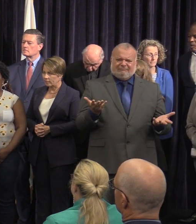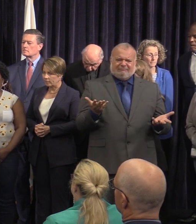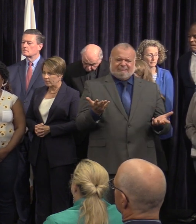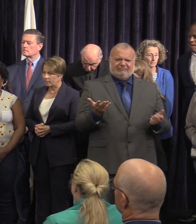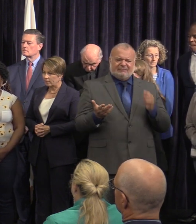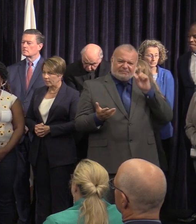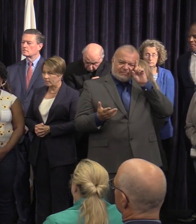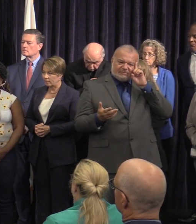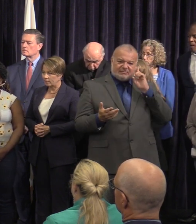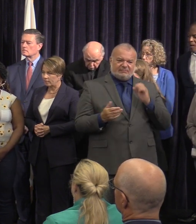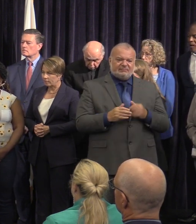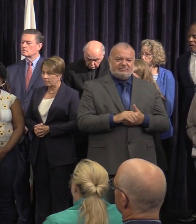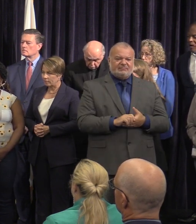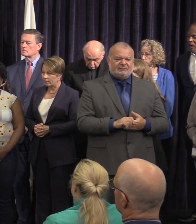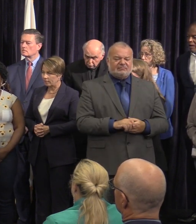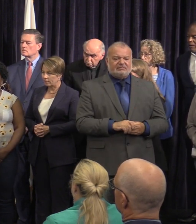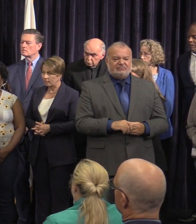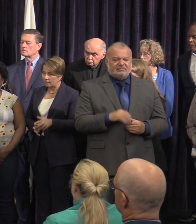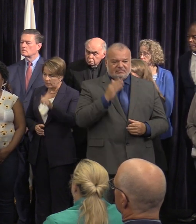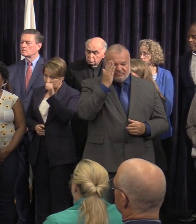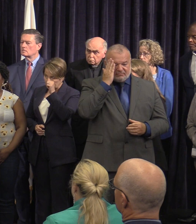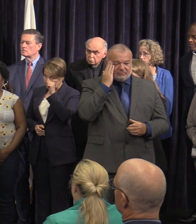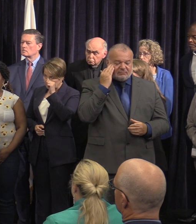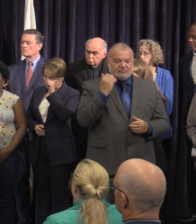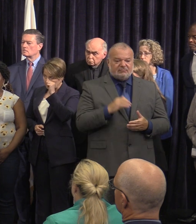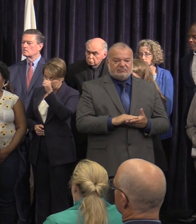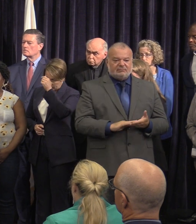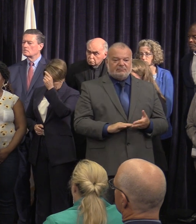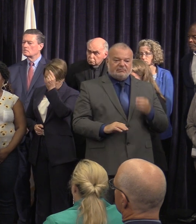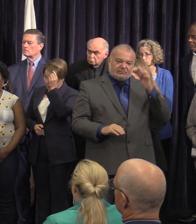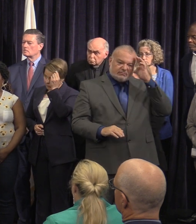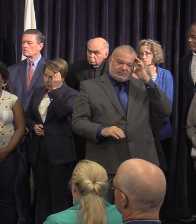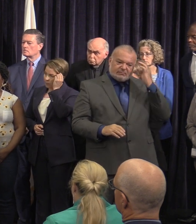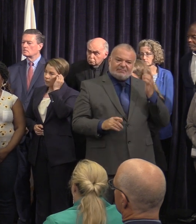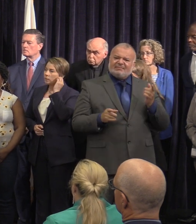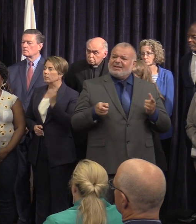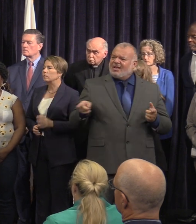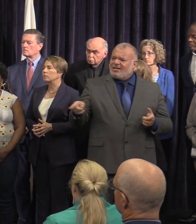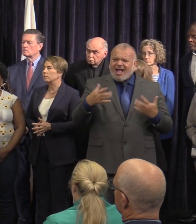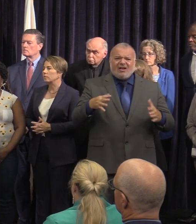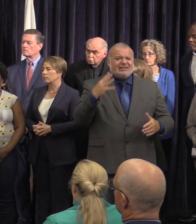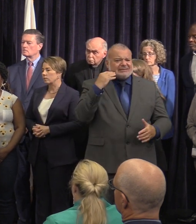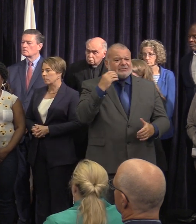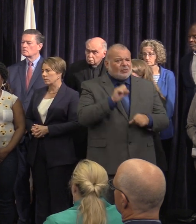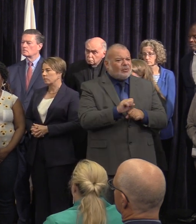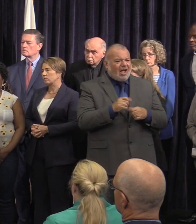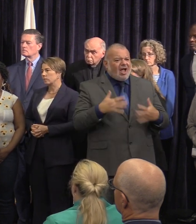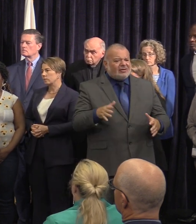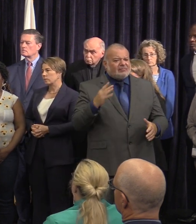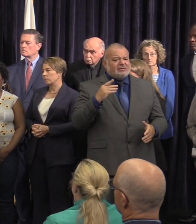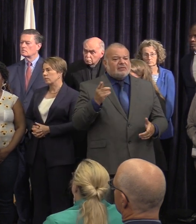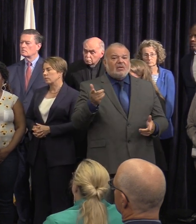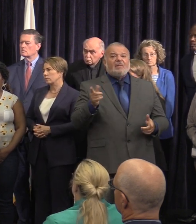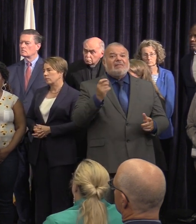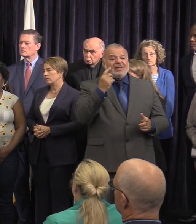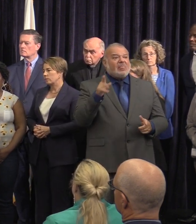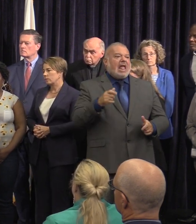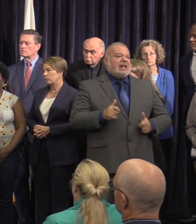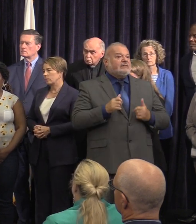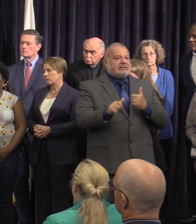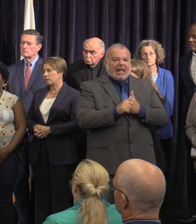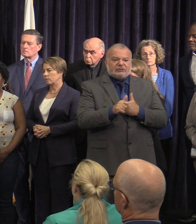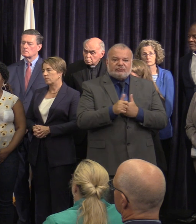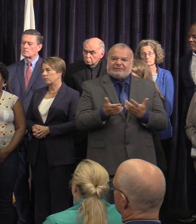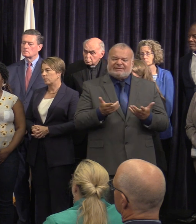I said, after all they've gone through, risking their lives, taking this long journey,